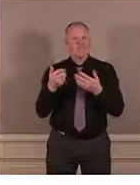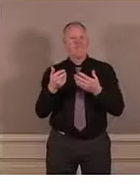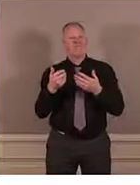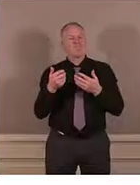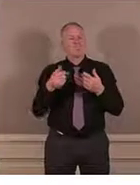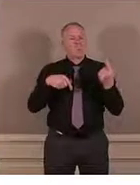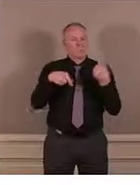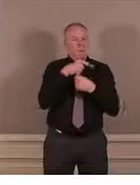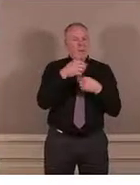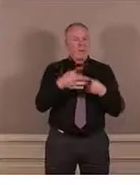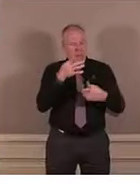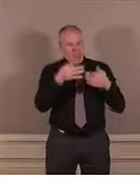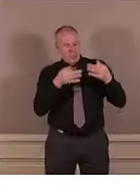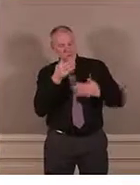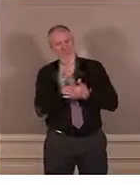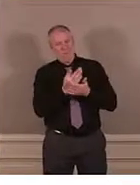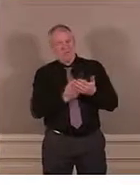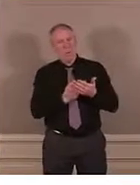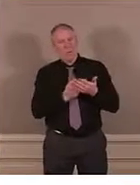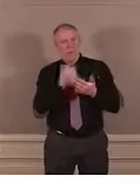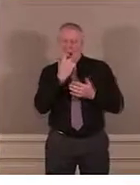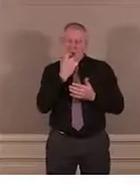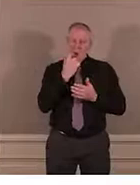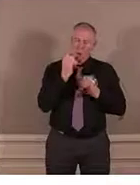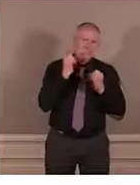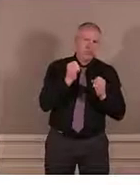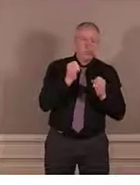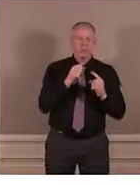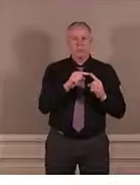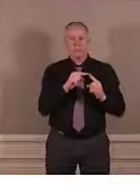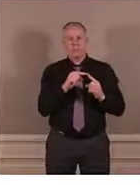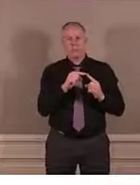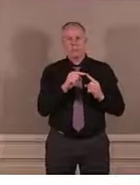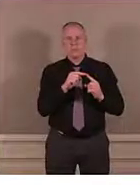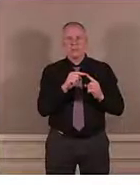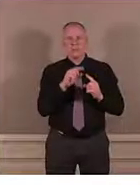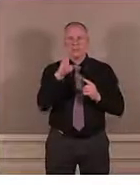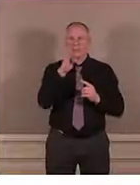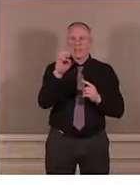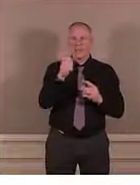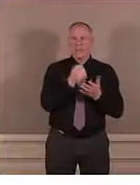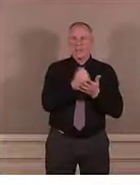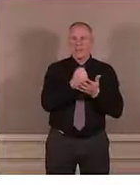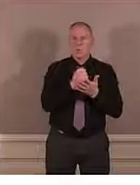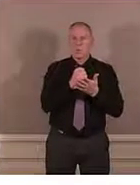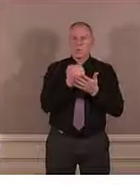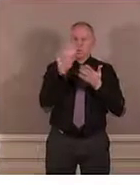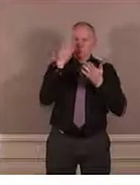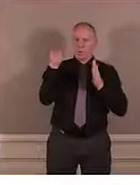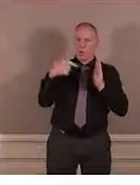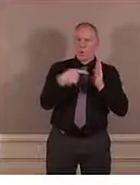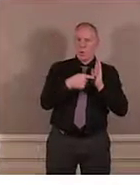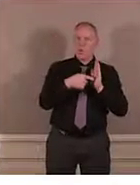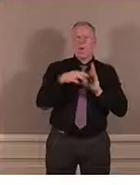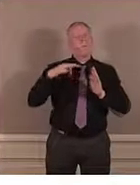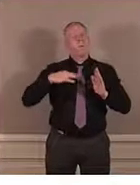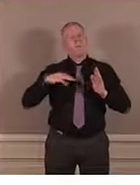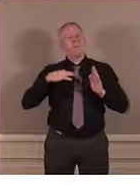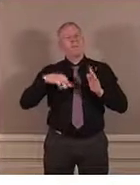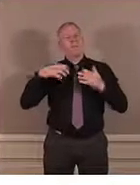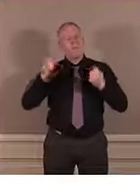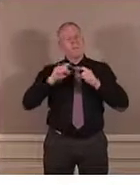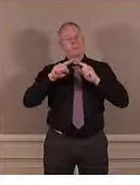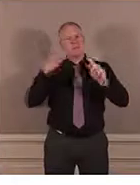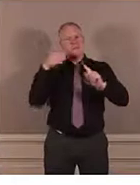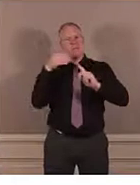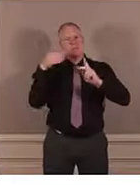come across a few really good case studies that have demonstrated the benefits of these different